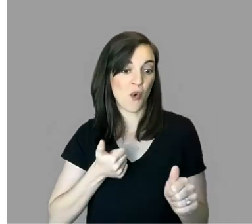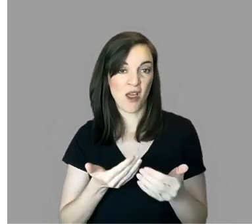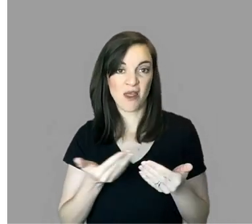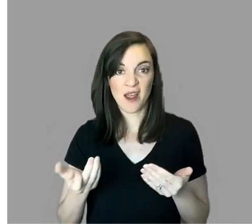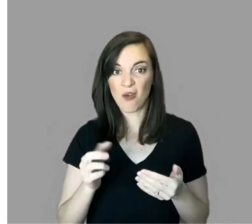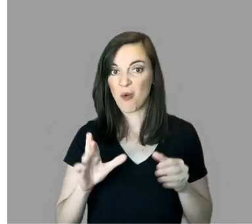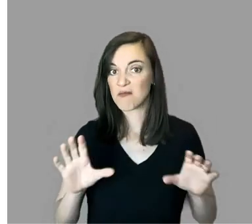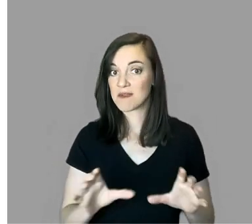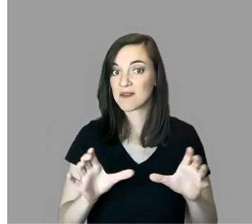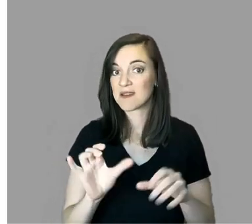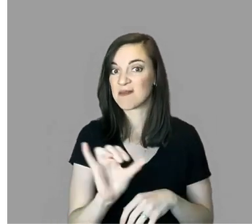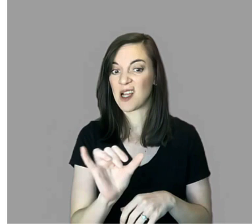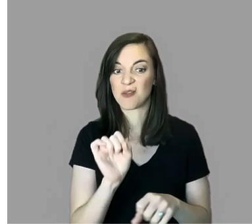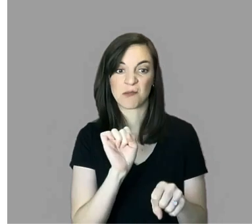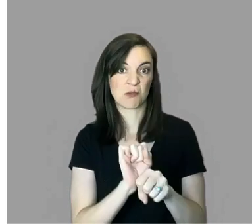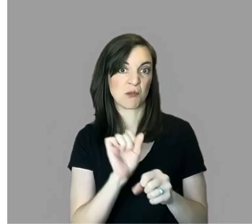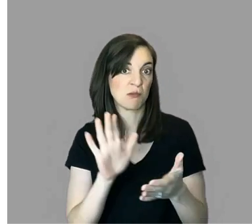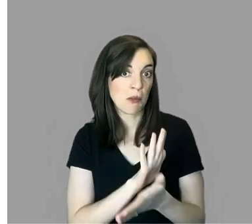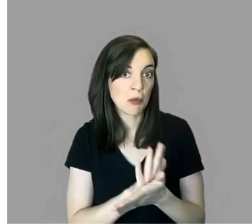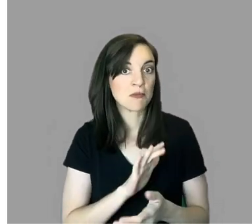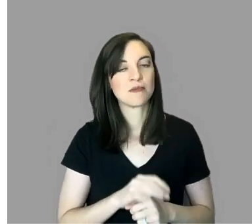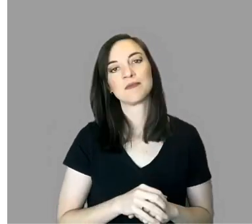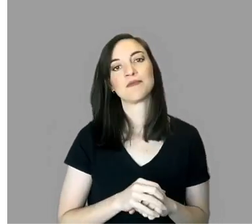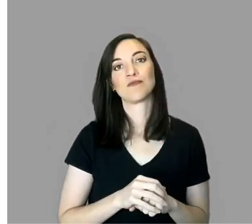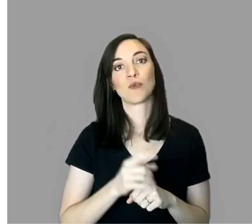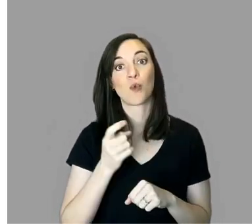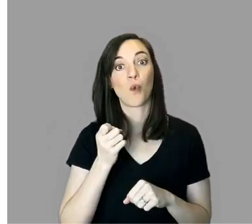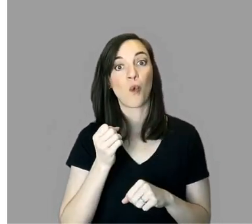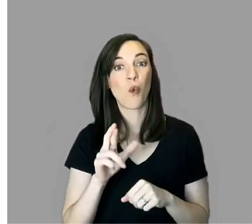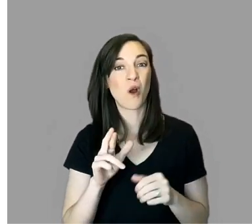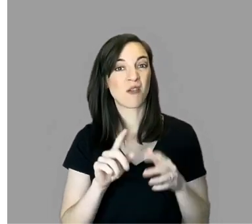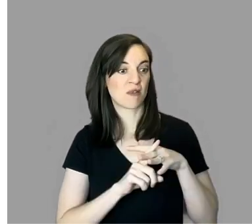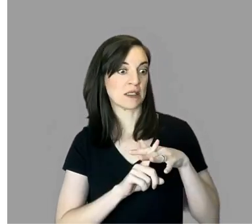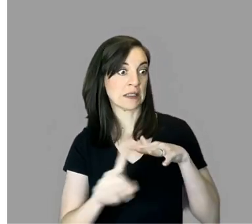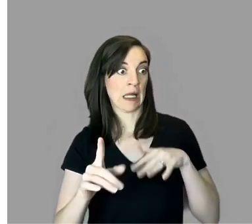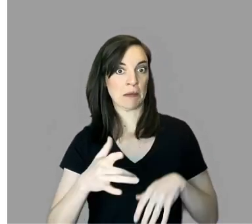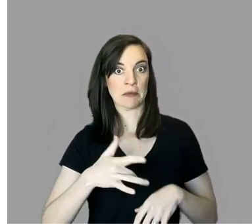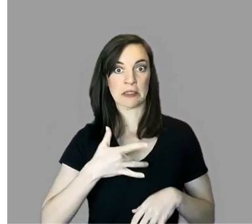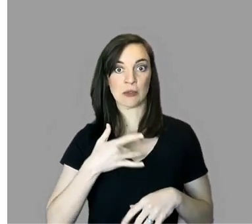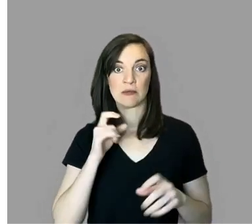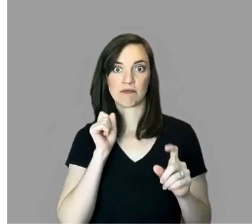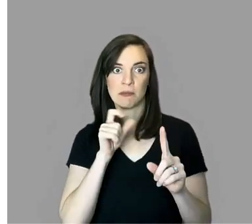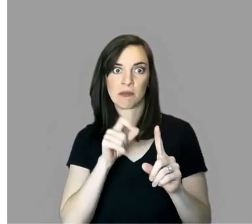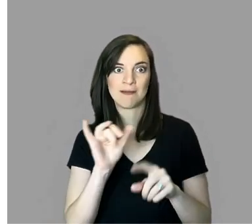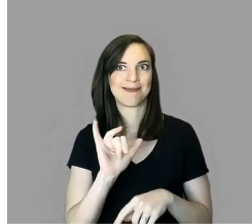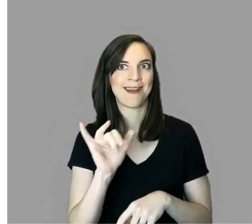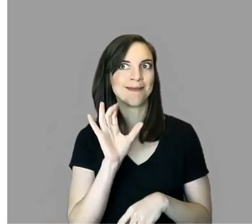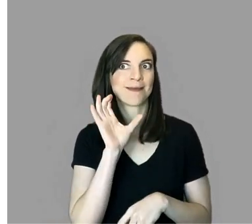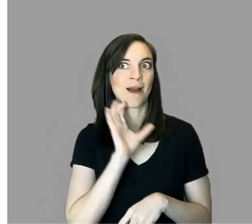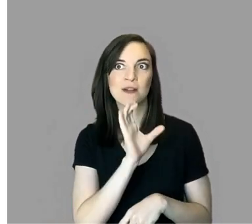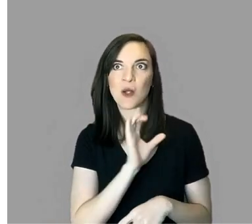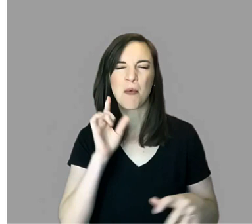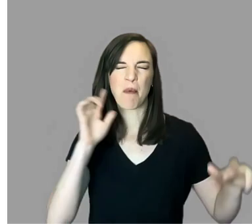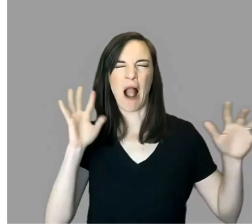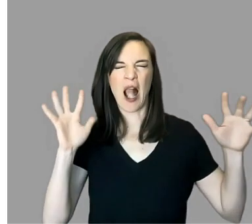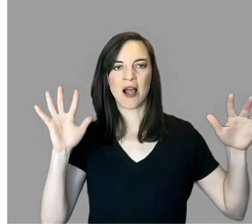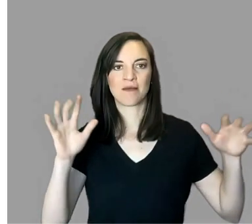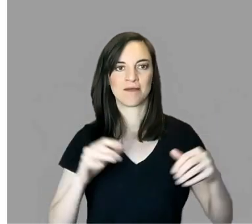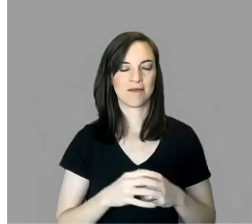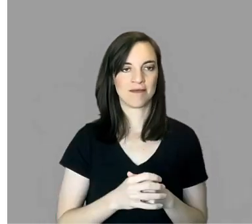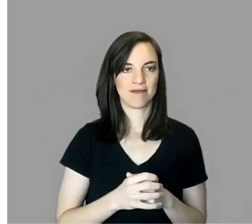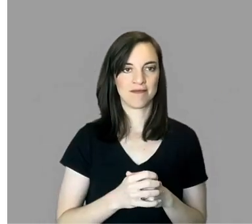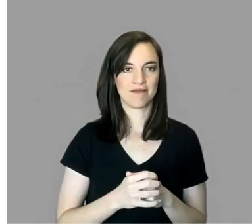peers or adults, a tangible thing or activity like worksheet problems, or some kind of sensory stimulation like loud noise